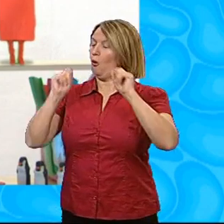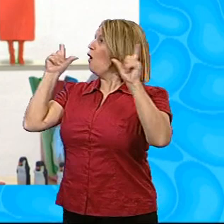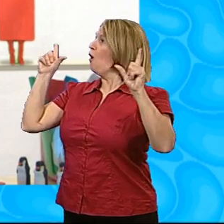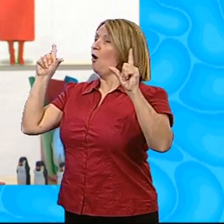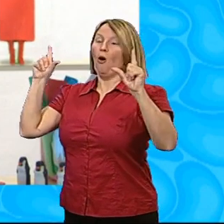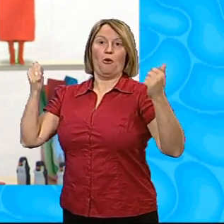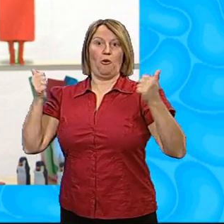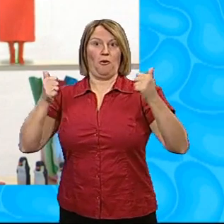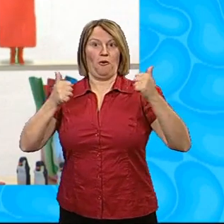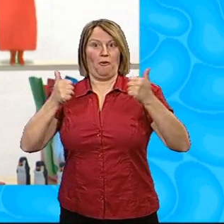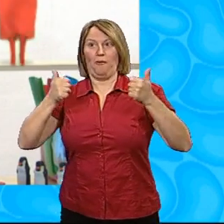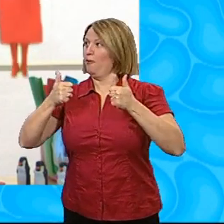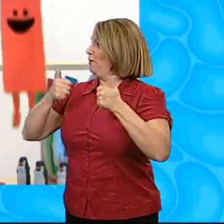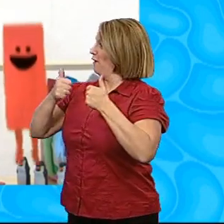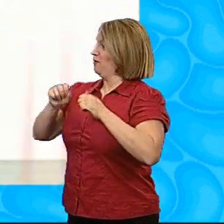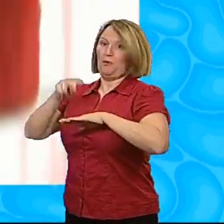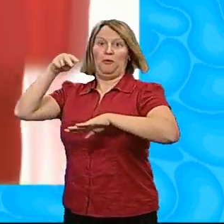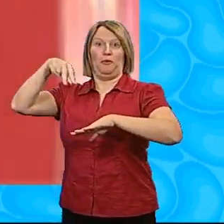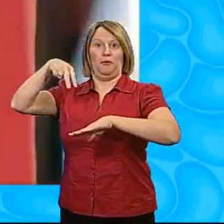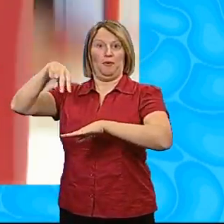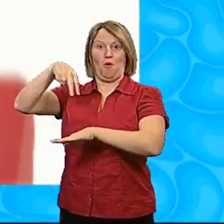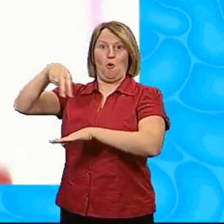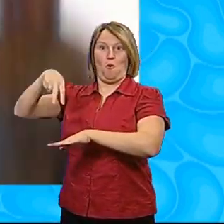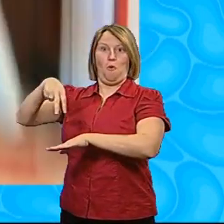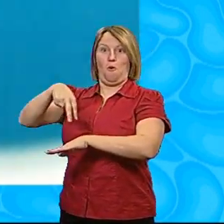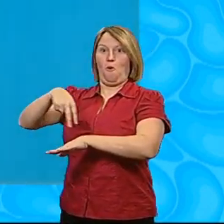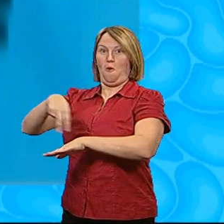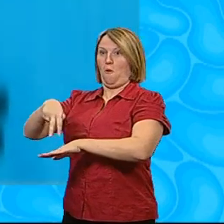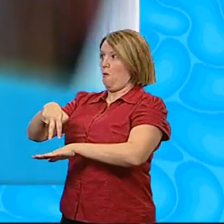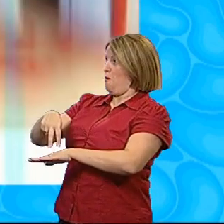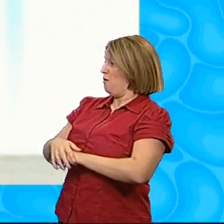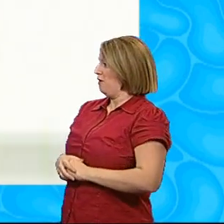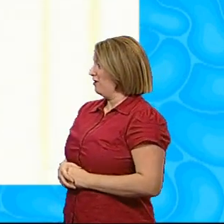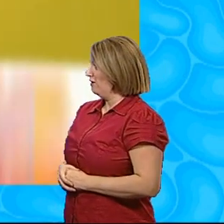Oh, hey, ah, yeah.